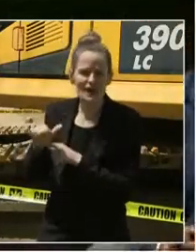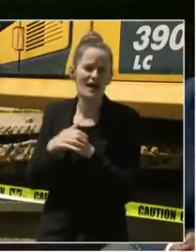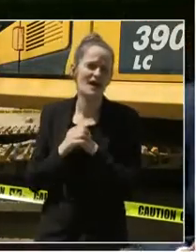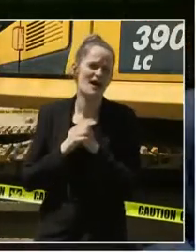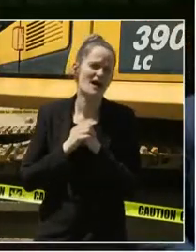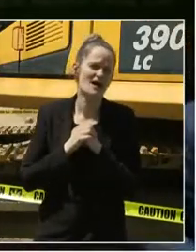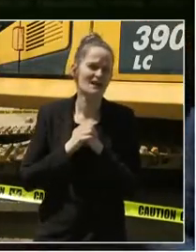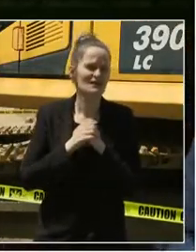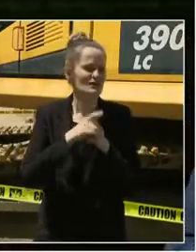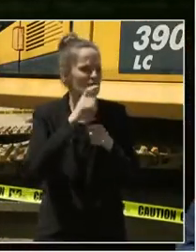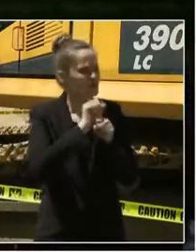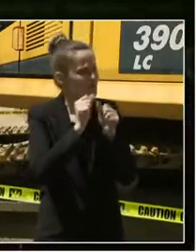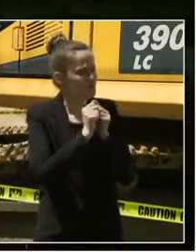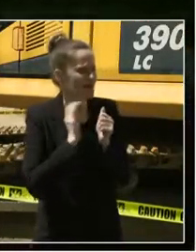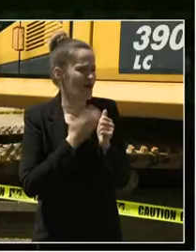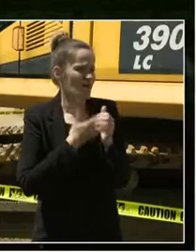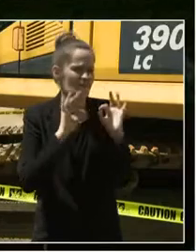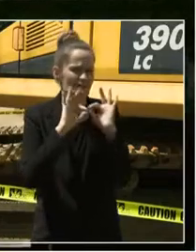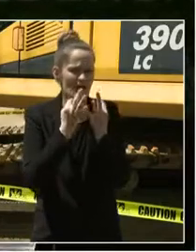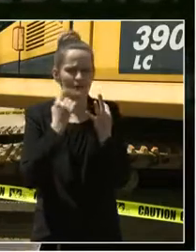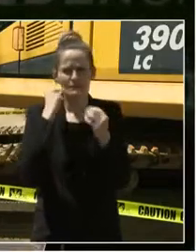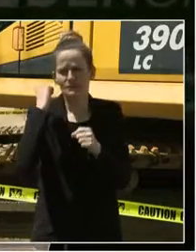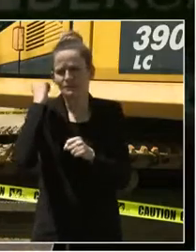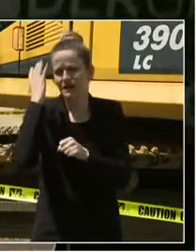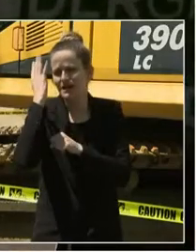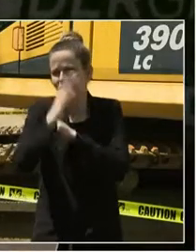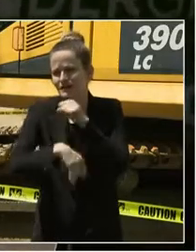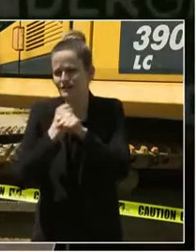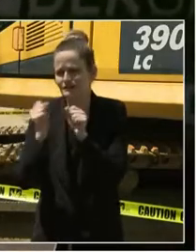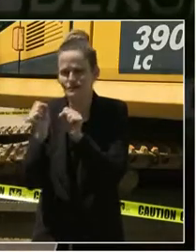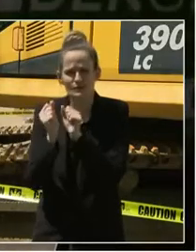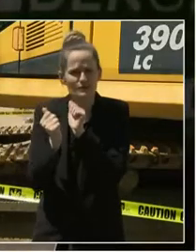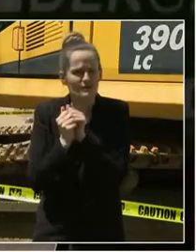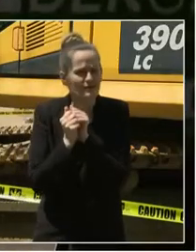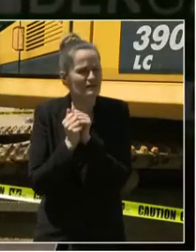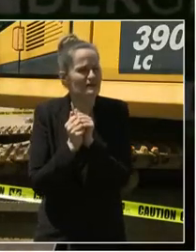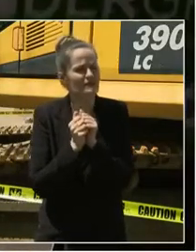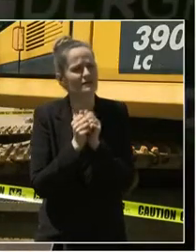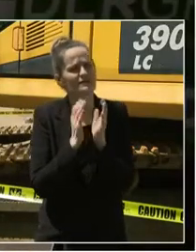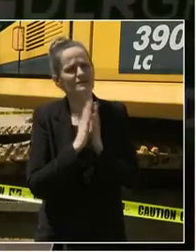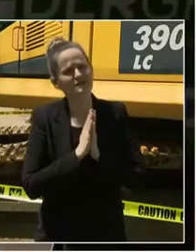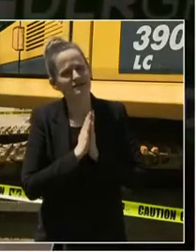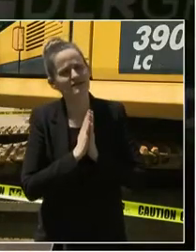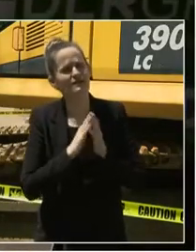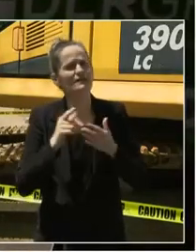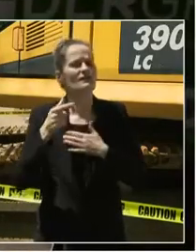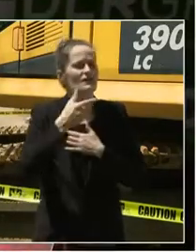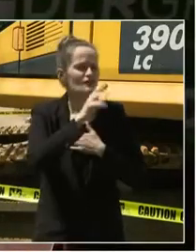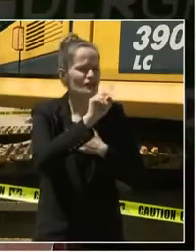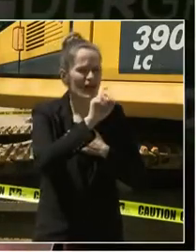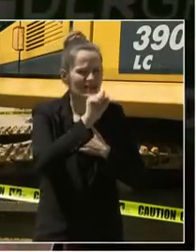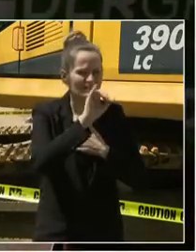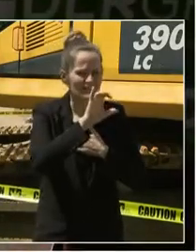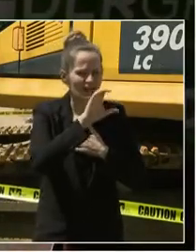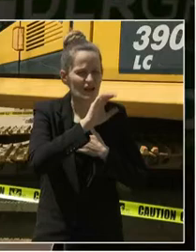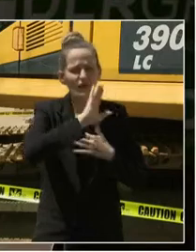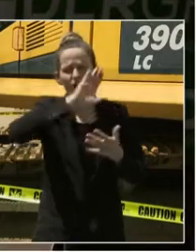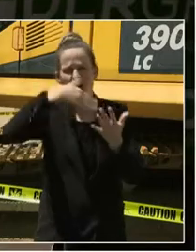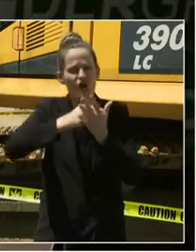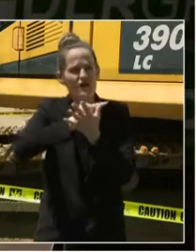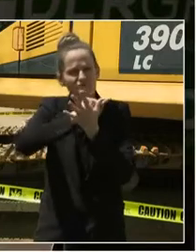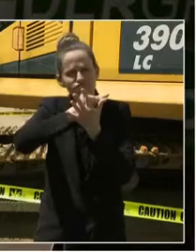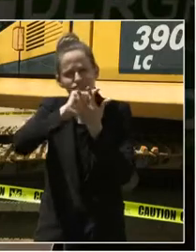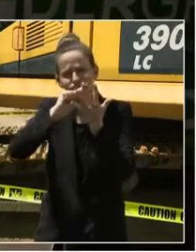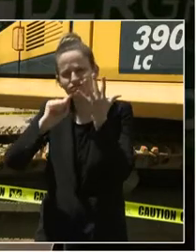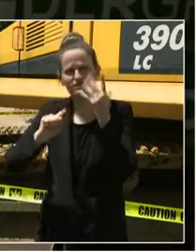for years, Brent Cisco, all the agencies that have worked to get this